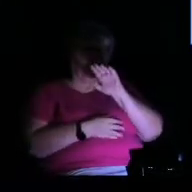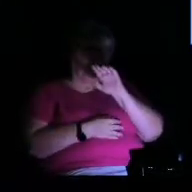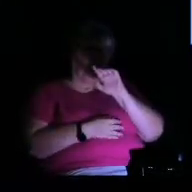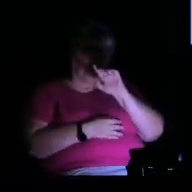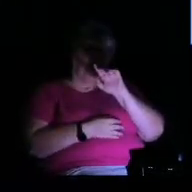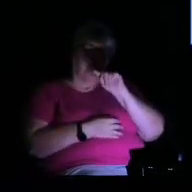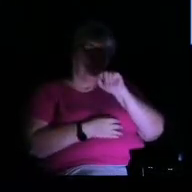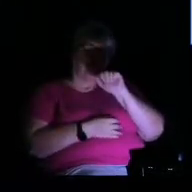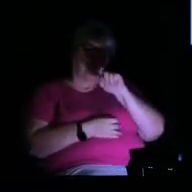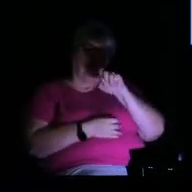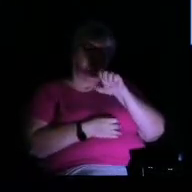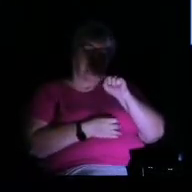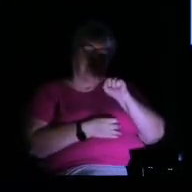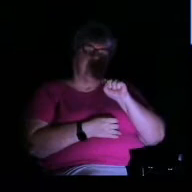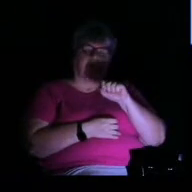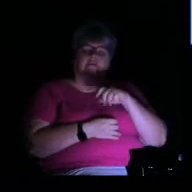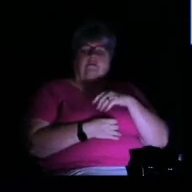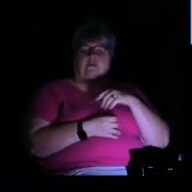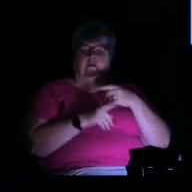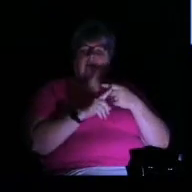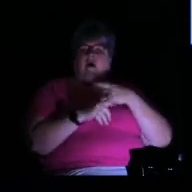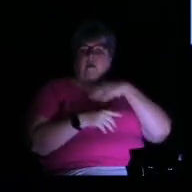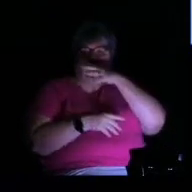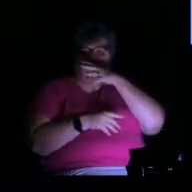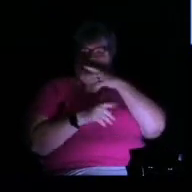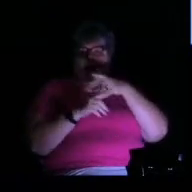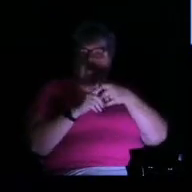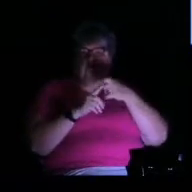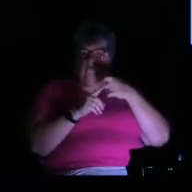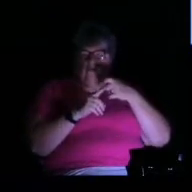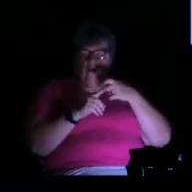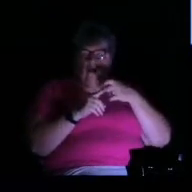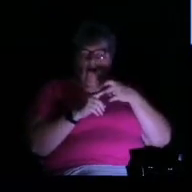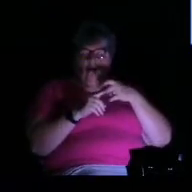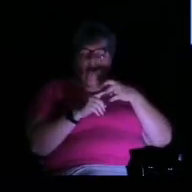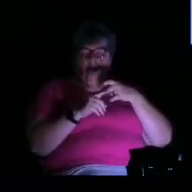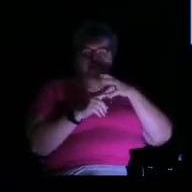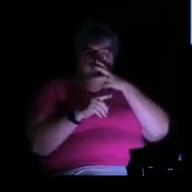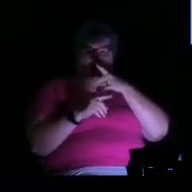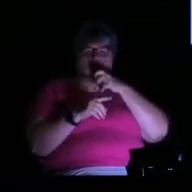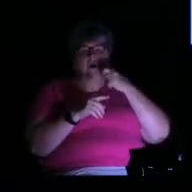know. She said, from my own experience, you should not wait to get a bucket when your daughter says she thinks she's going to throw up.